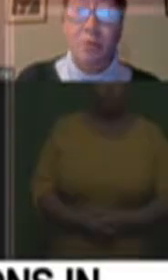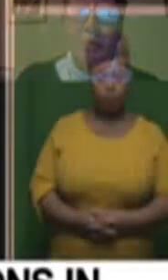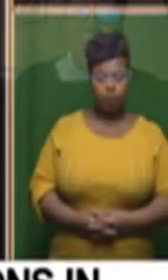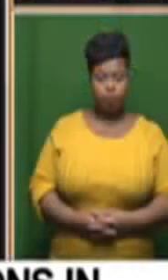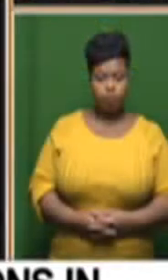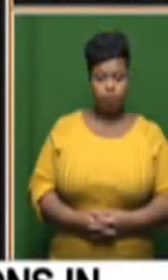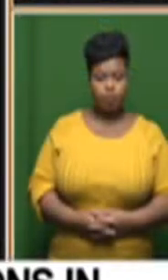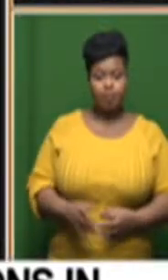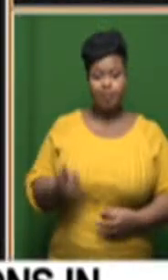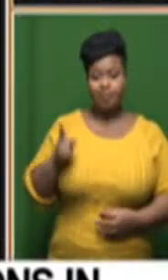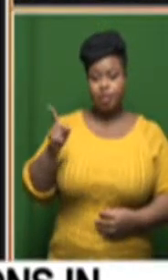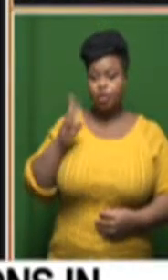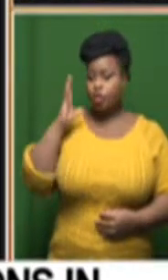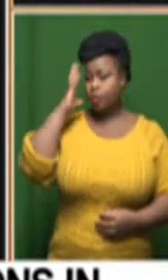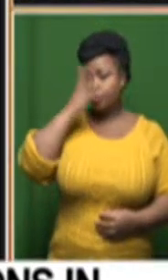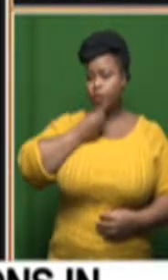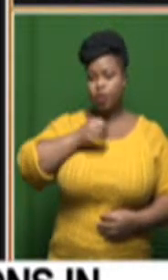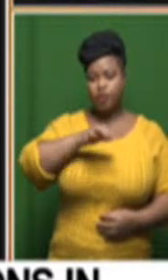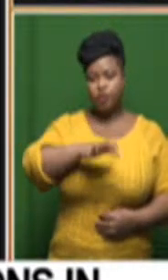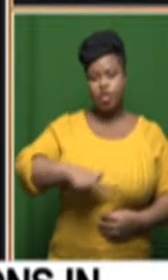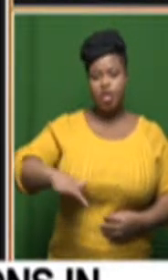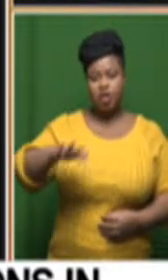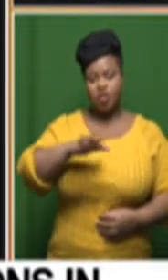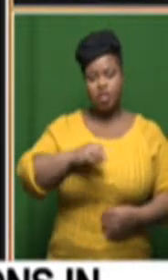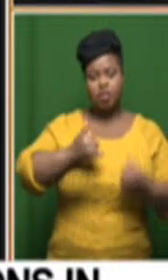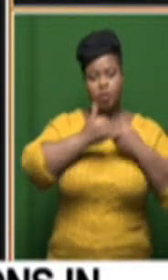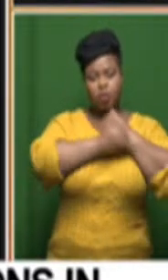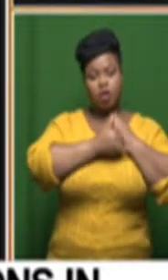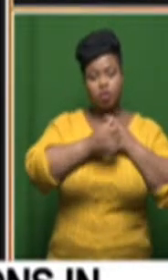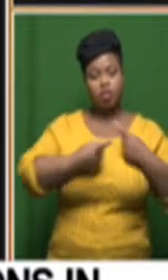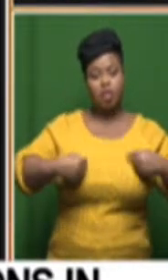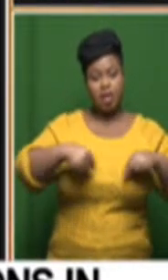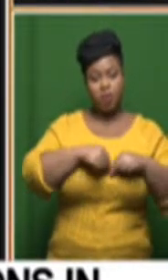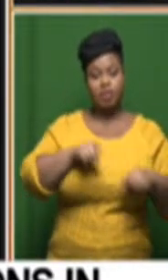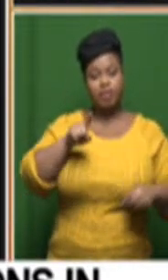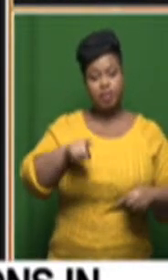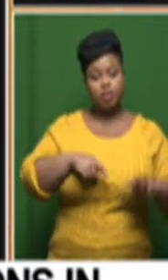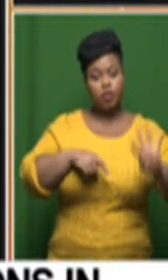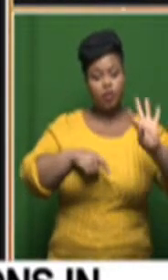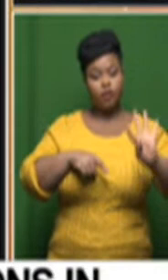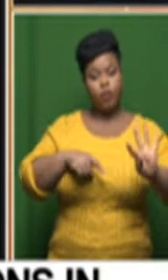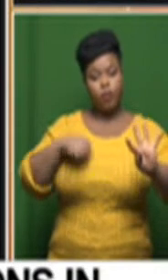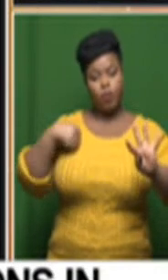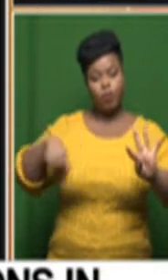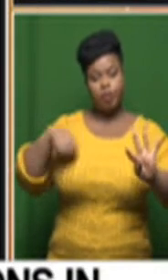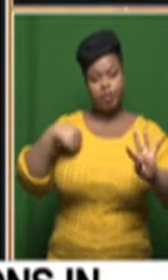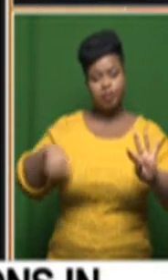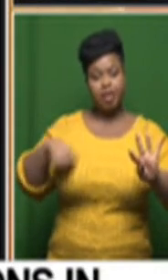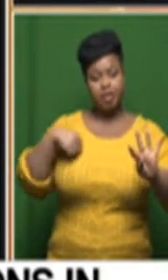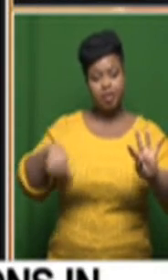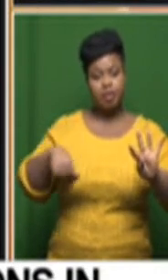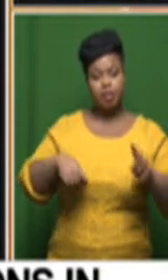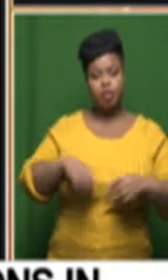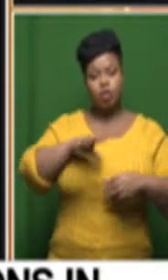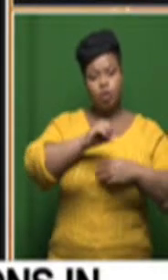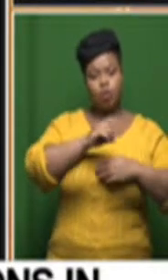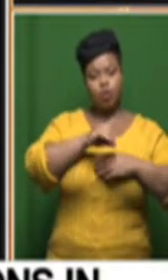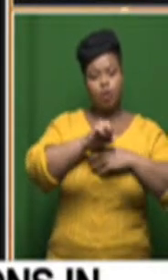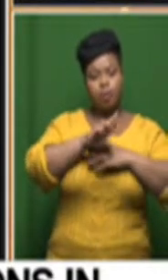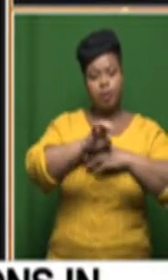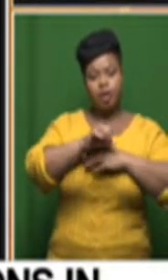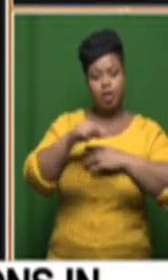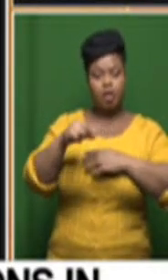the most beautiful areas in our country. And this is our 4 municipalities in the Overberg district.